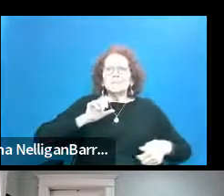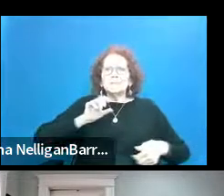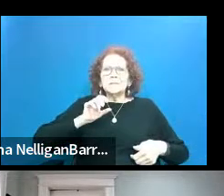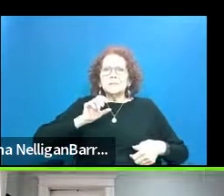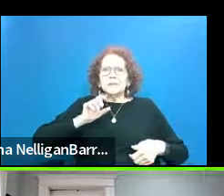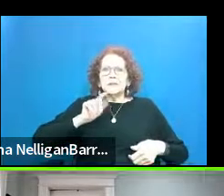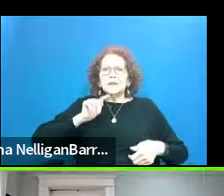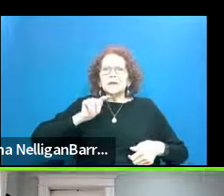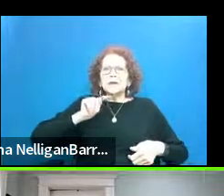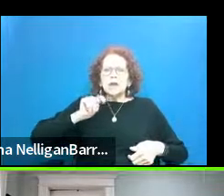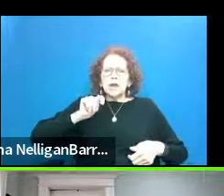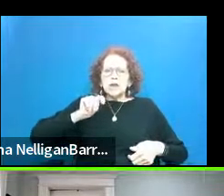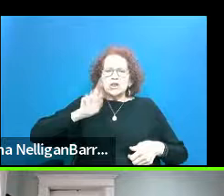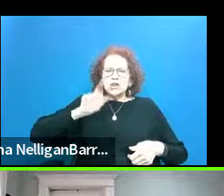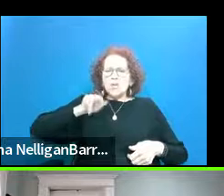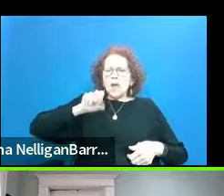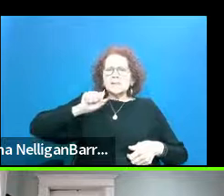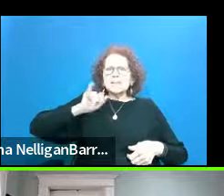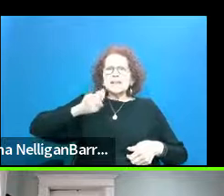Thank you.